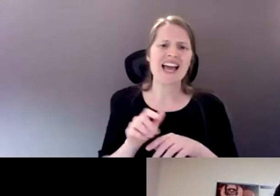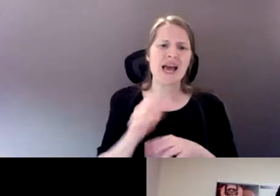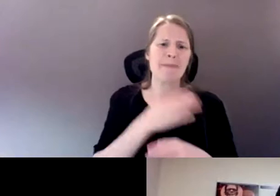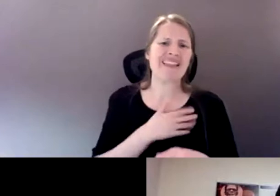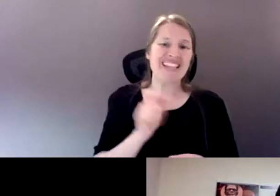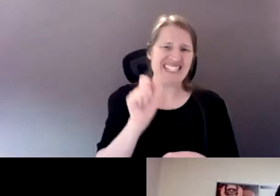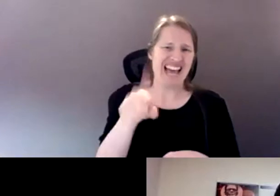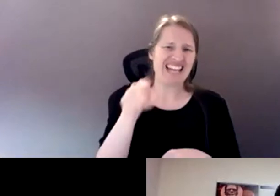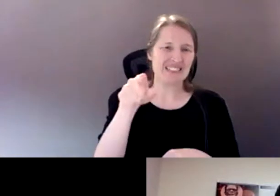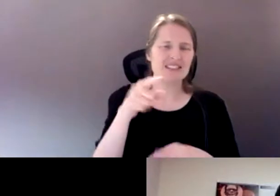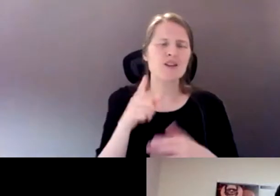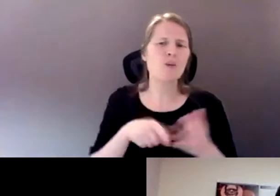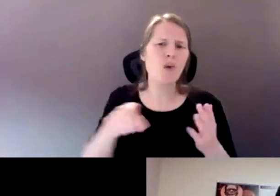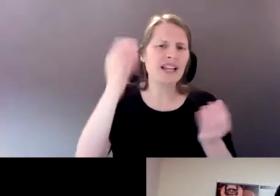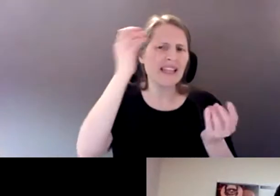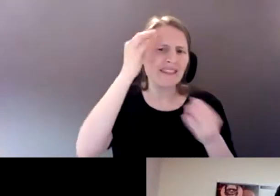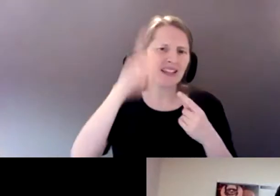him, what he thinks about